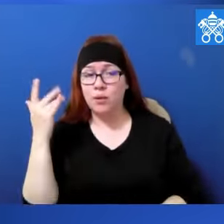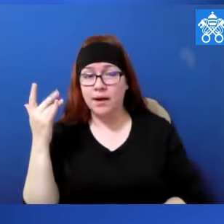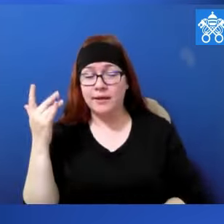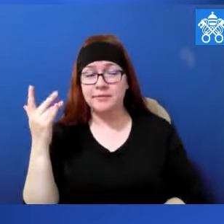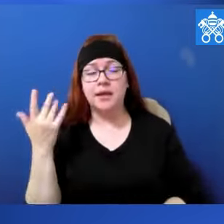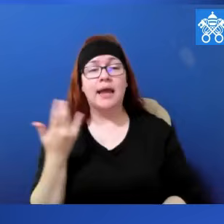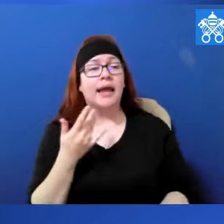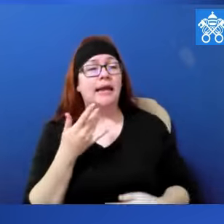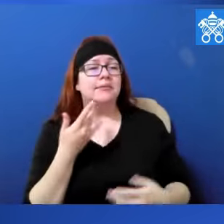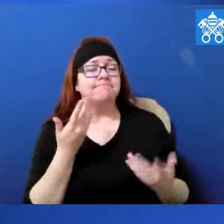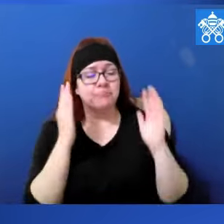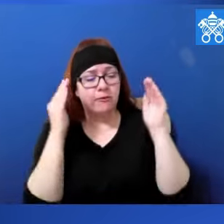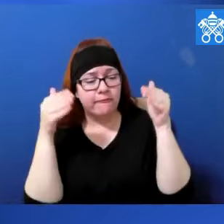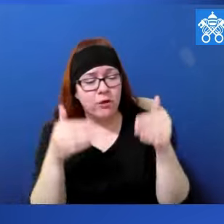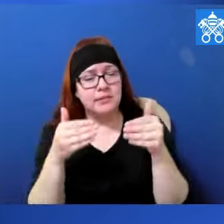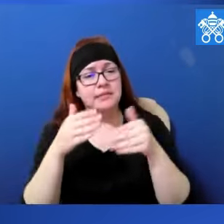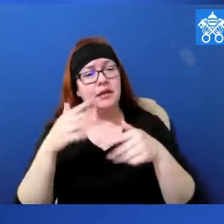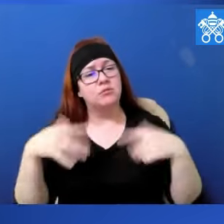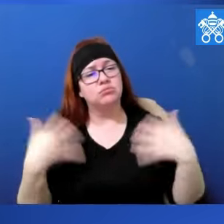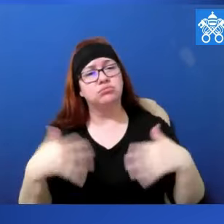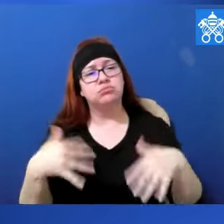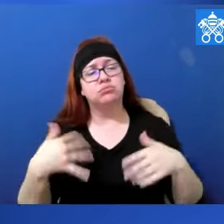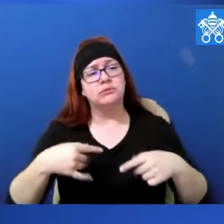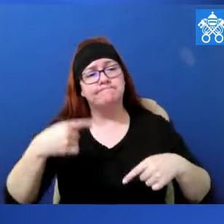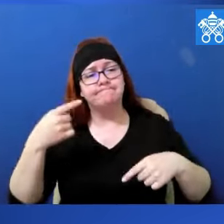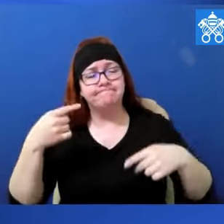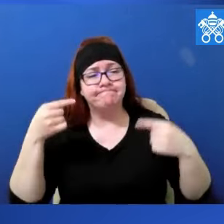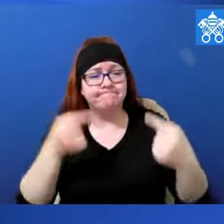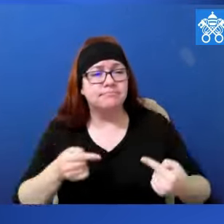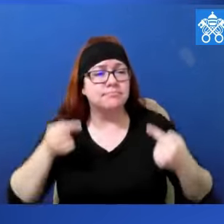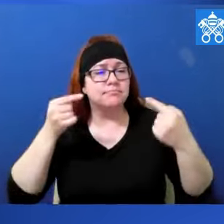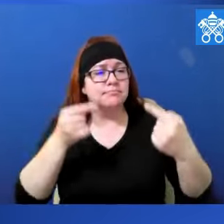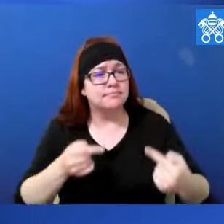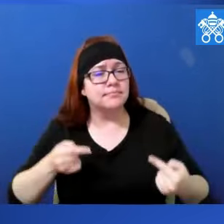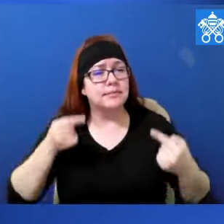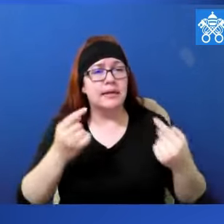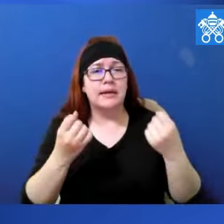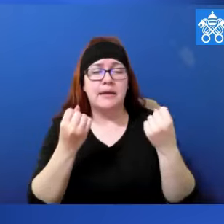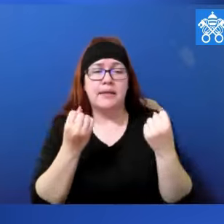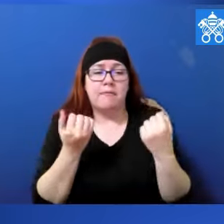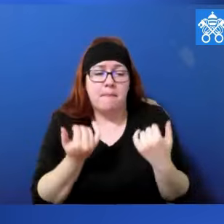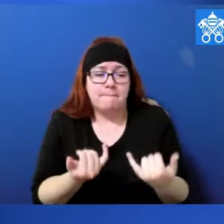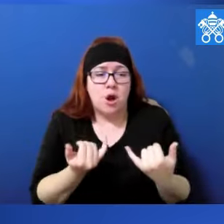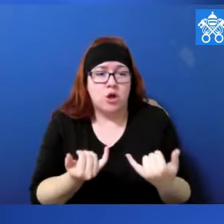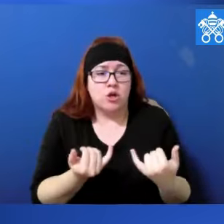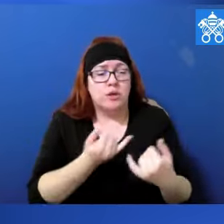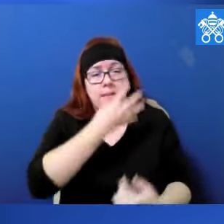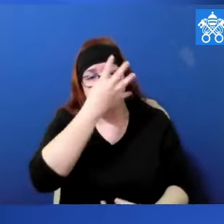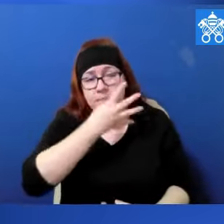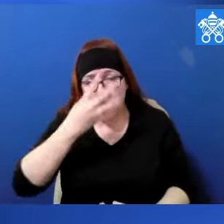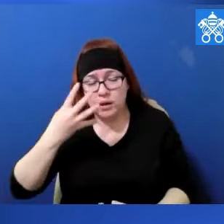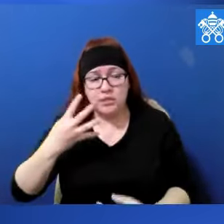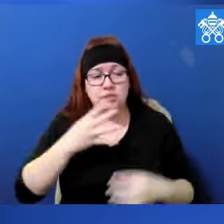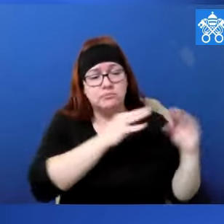been giving, and speaking instead about the difficult and tragic human reality of modern